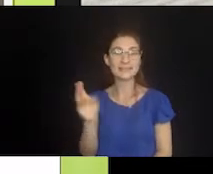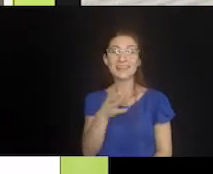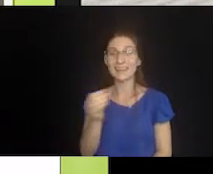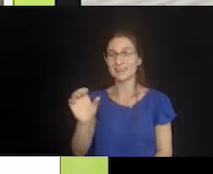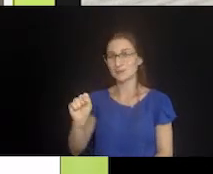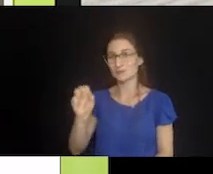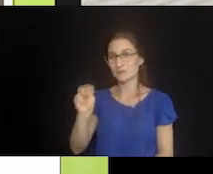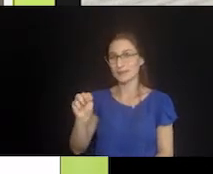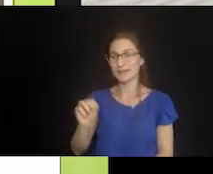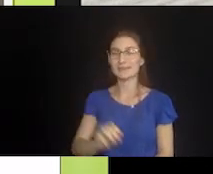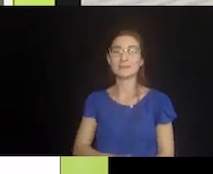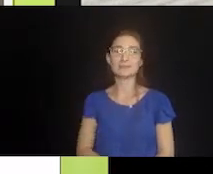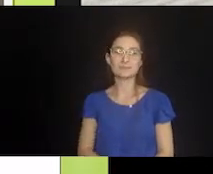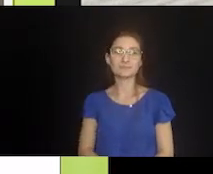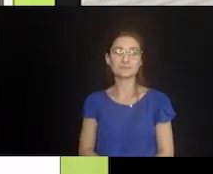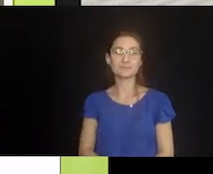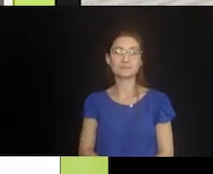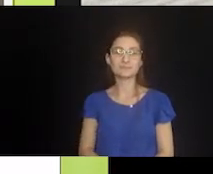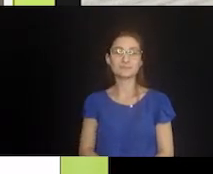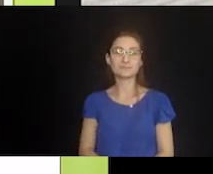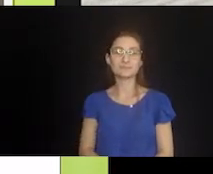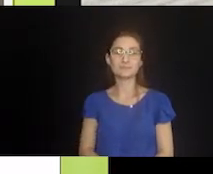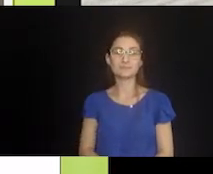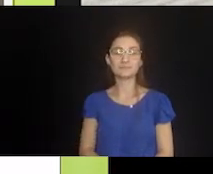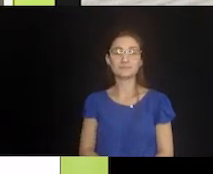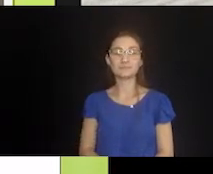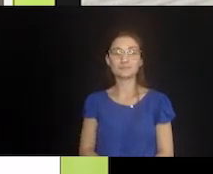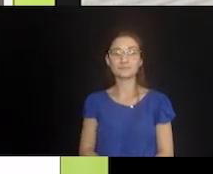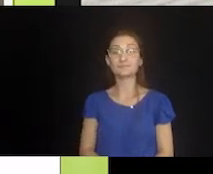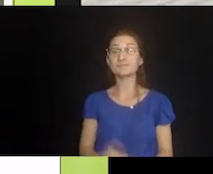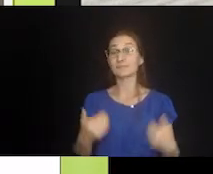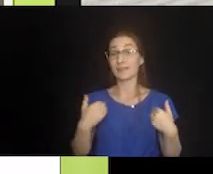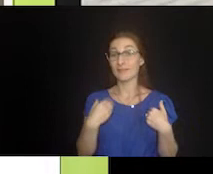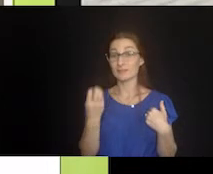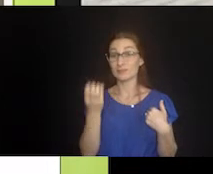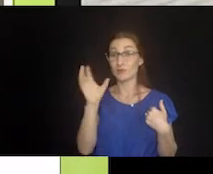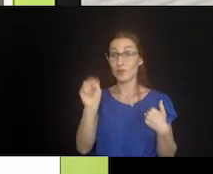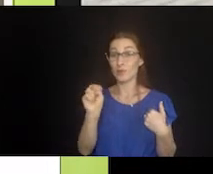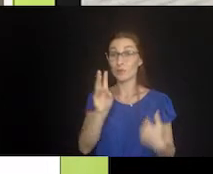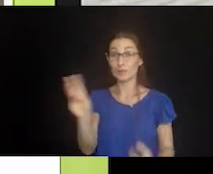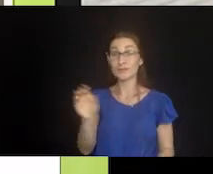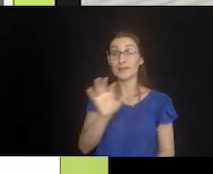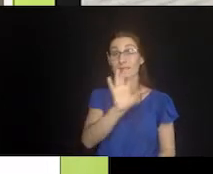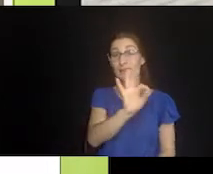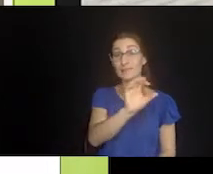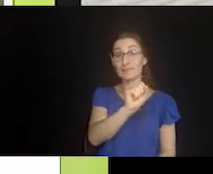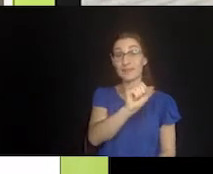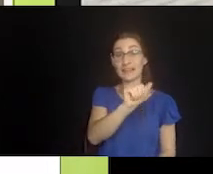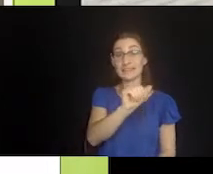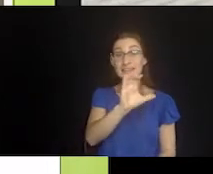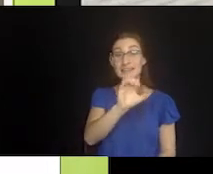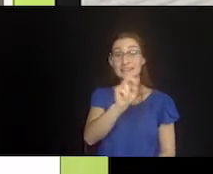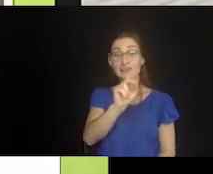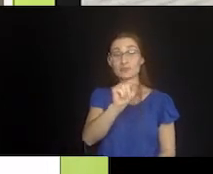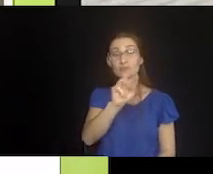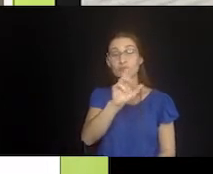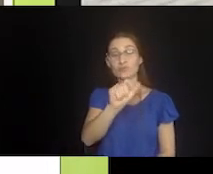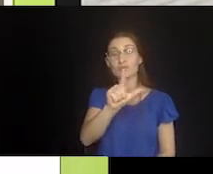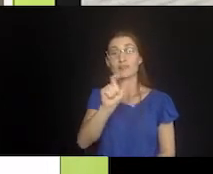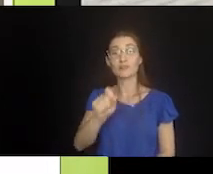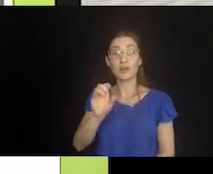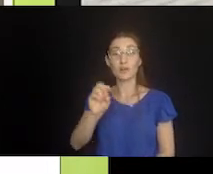our website and our social media, and it has its own website, which